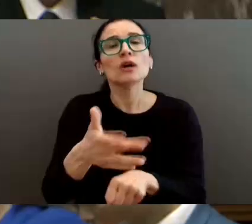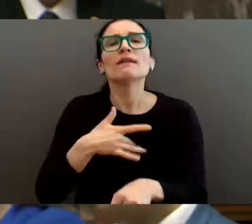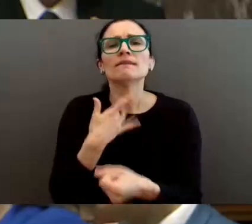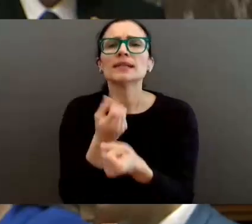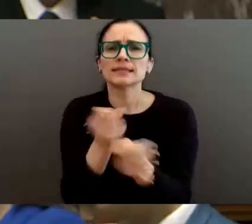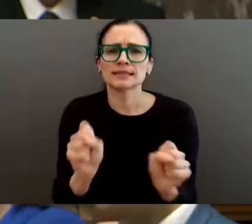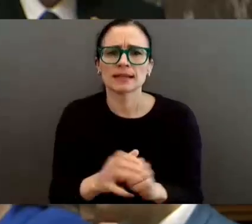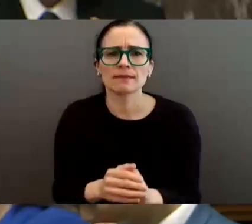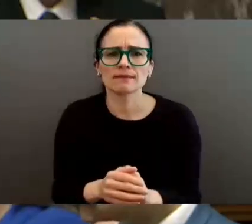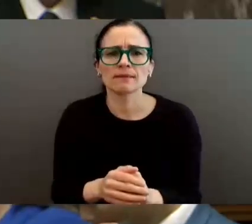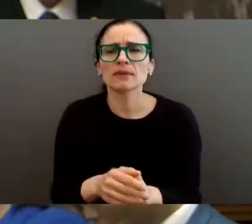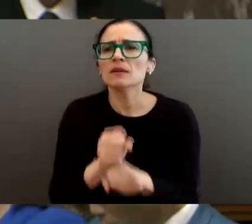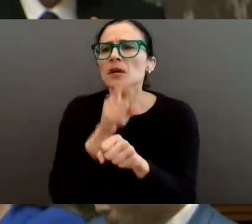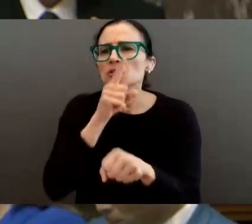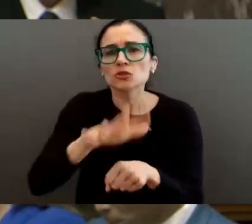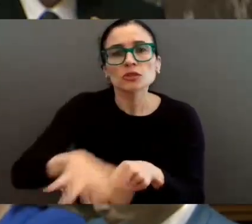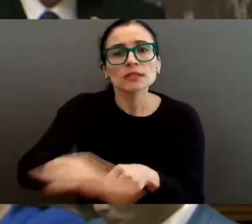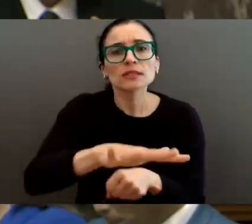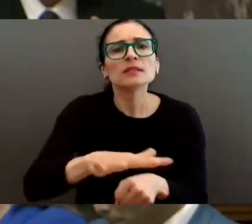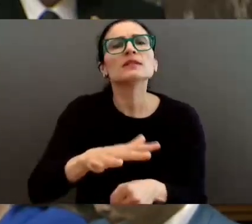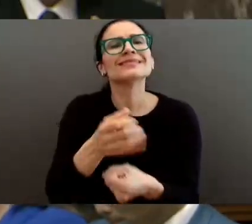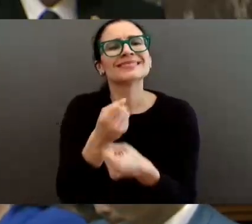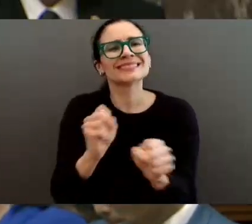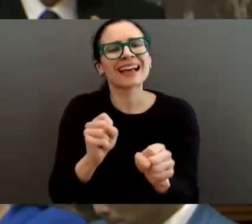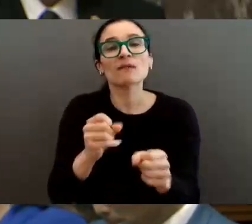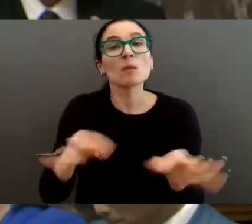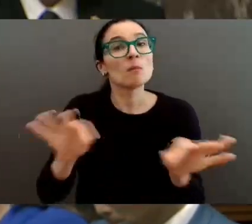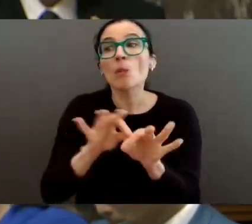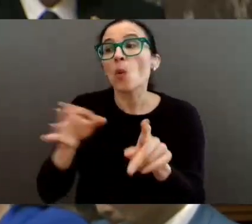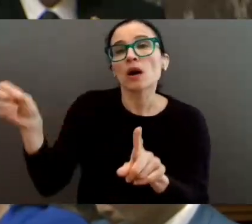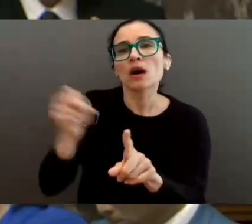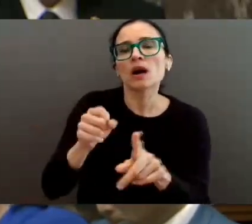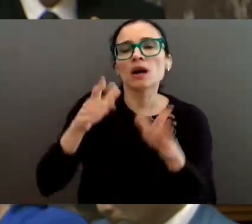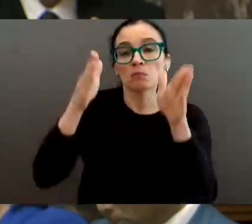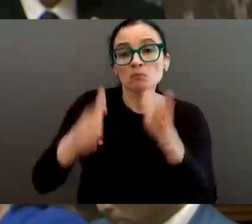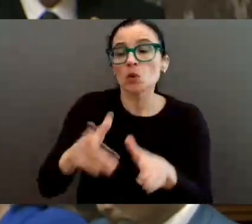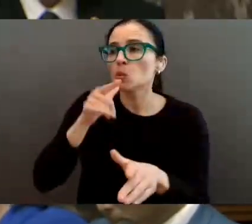perspectives. And that's the work that I'm pleased that Michael Bryant's doing.